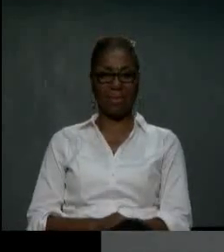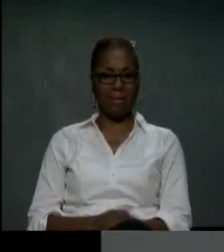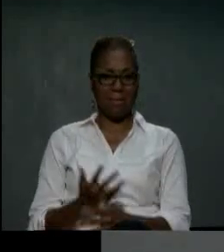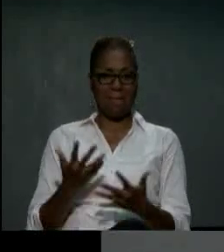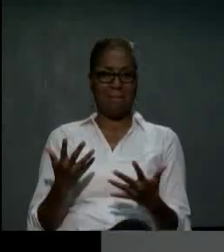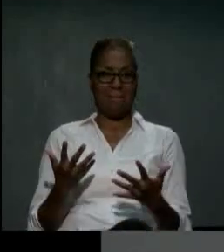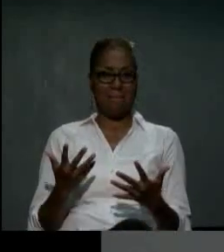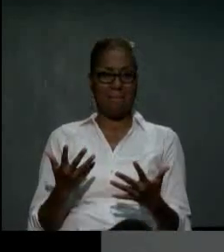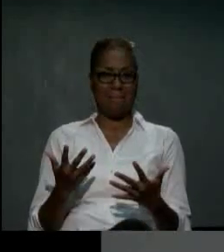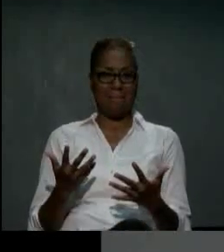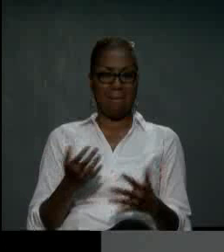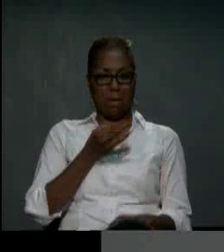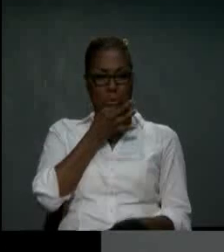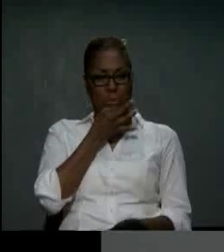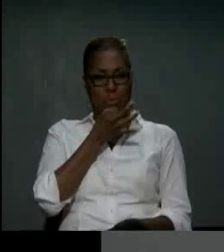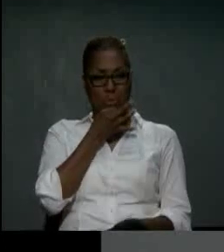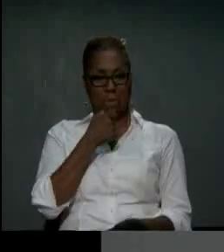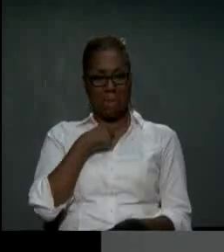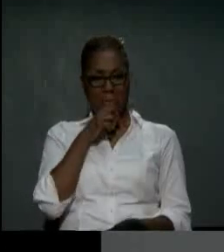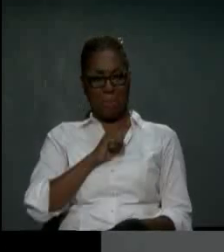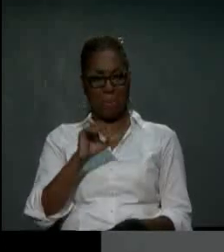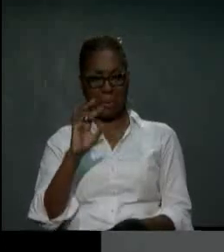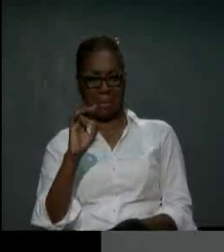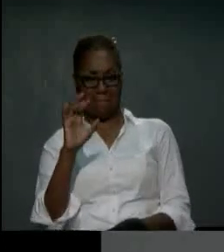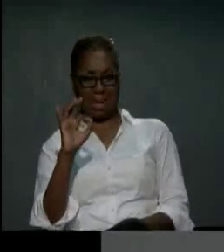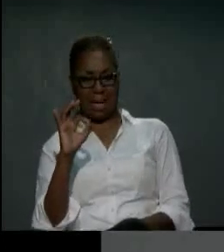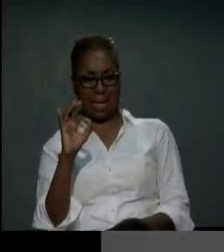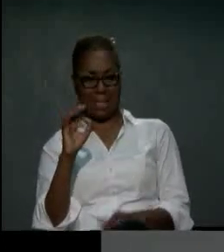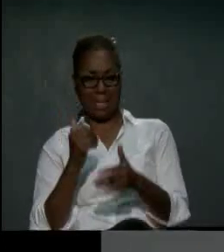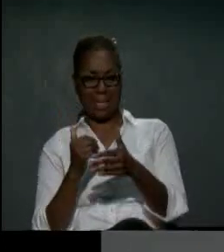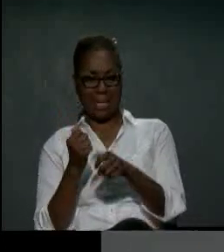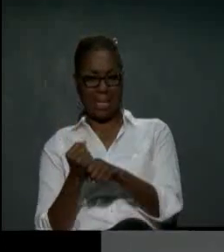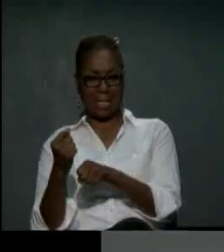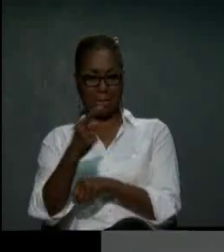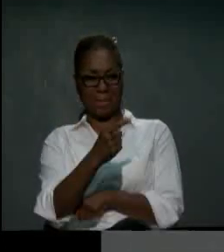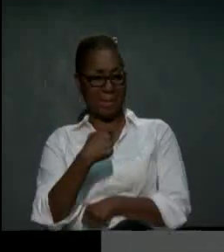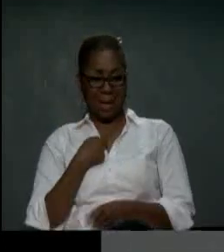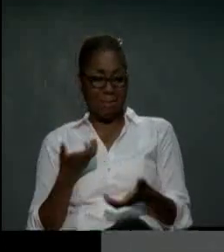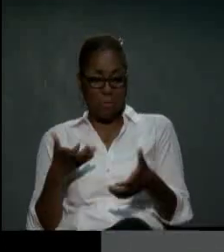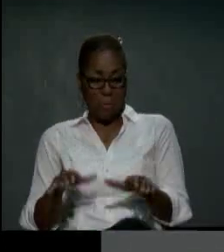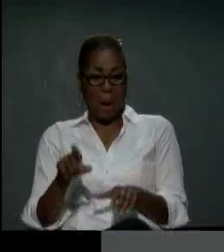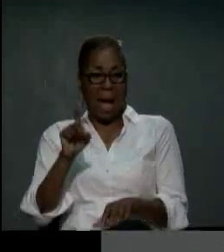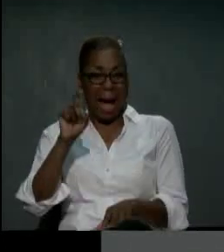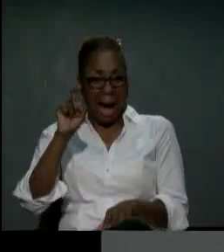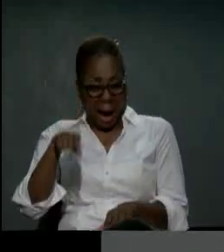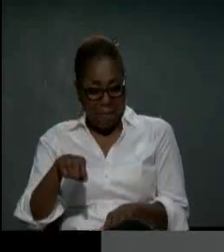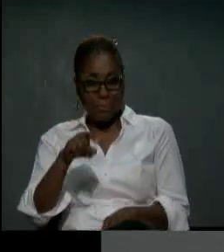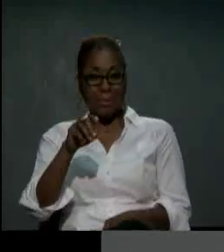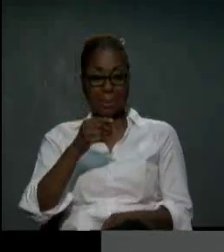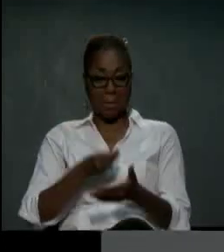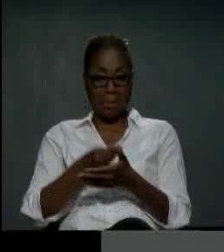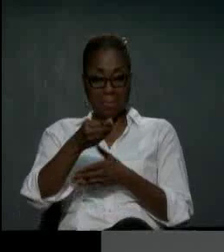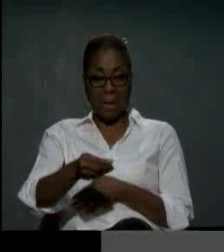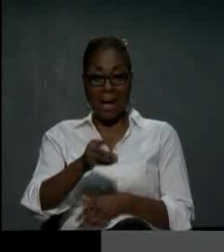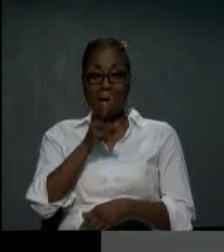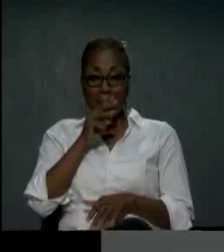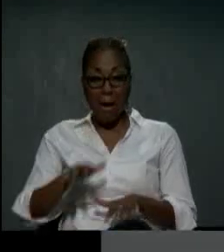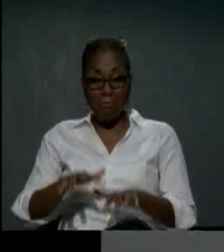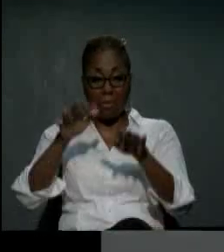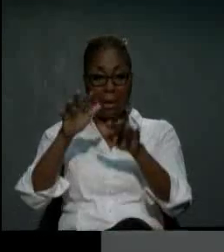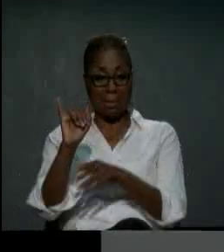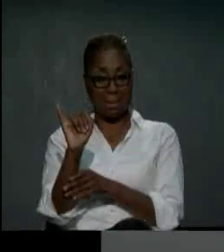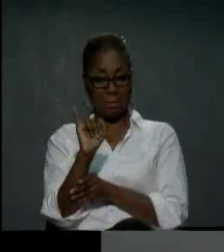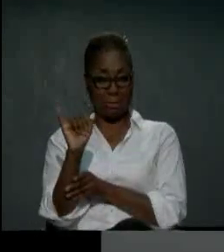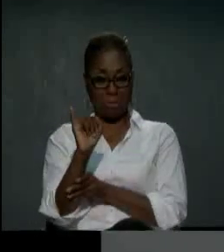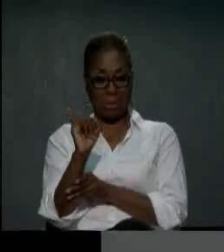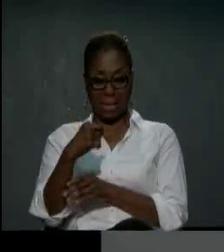I'll be 79 next year. I don't want to have to buy flood insurance. I live in